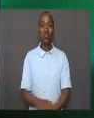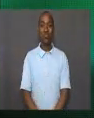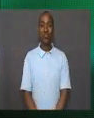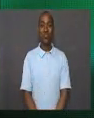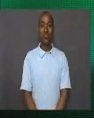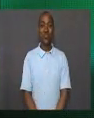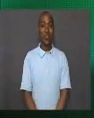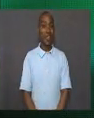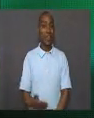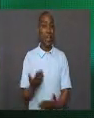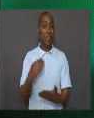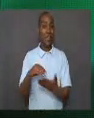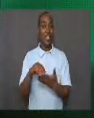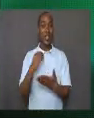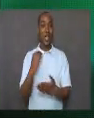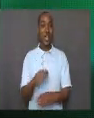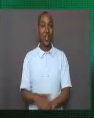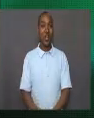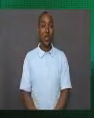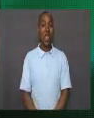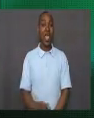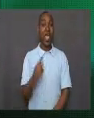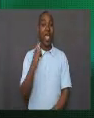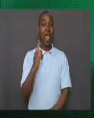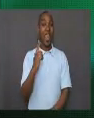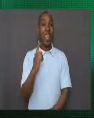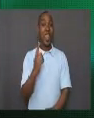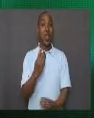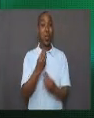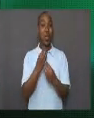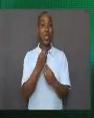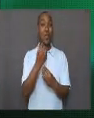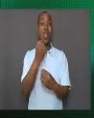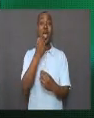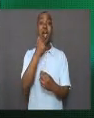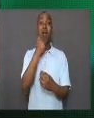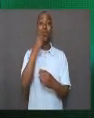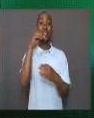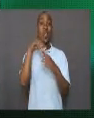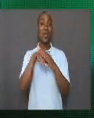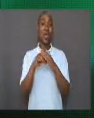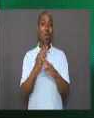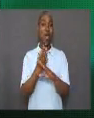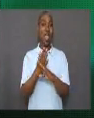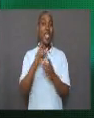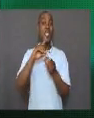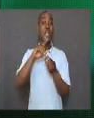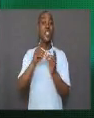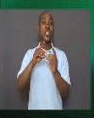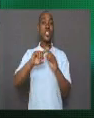As we have learned, once food enters the mouth, digestion